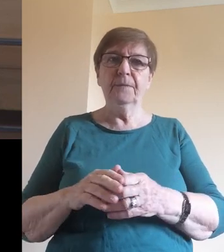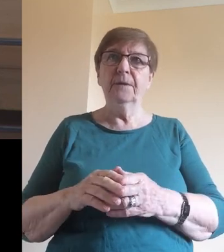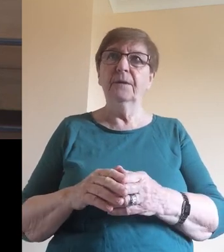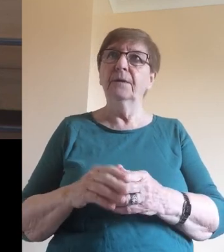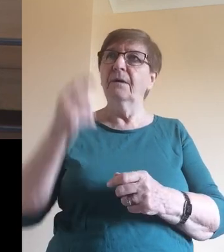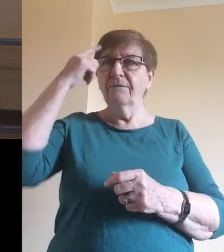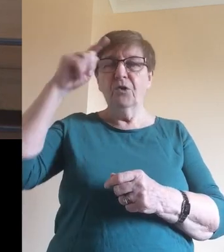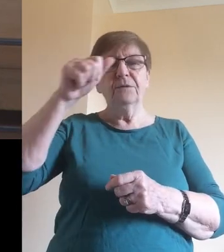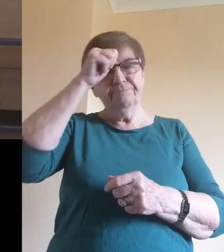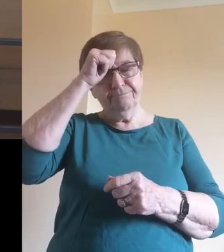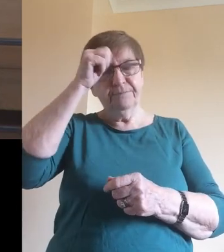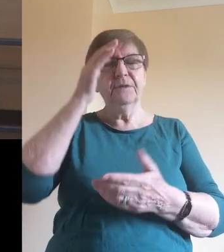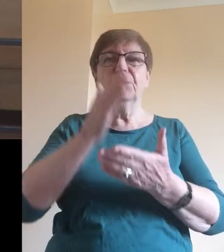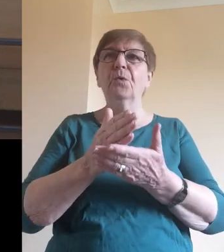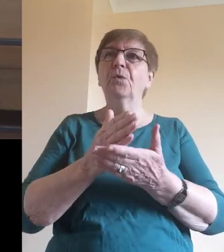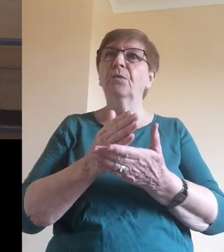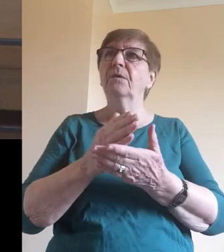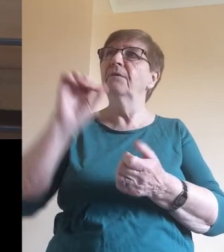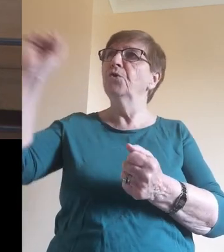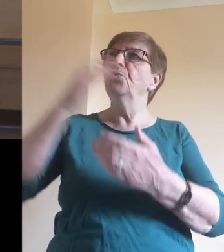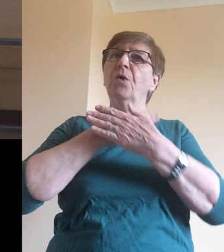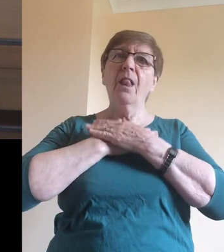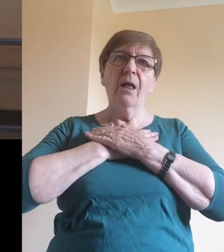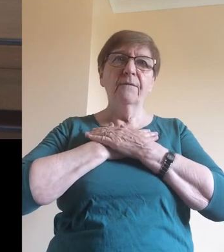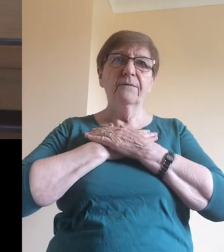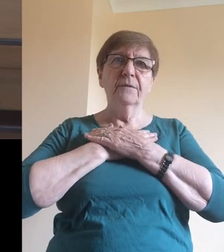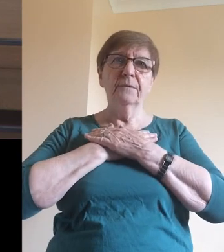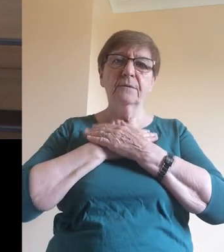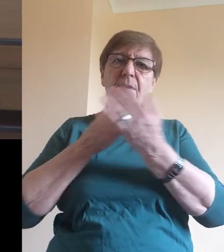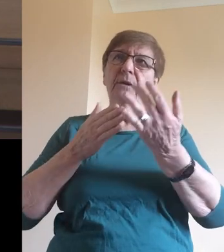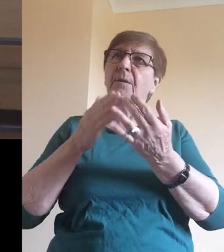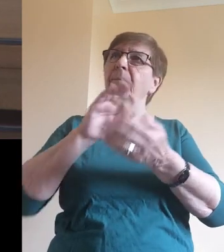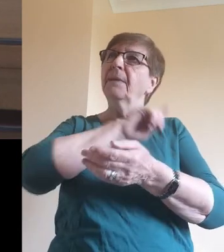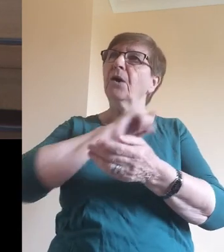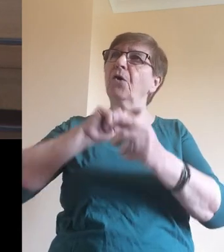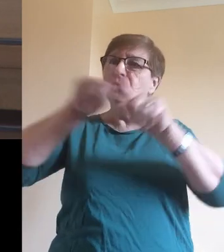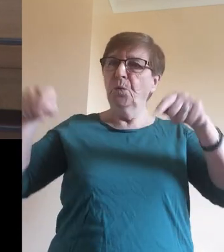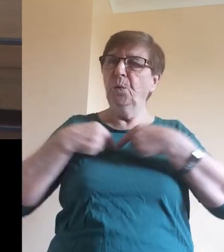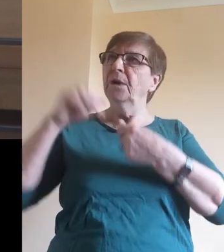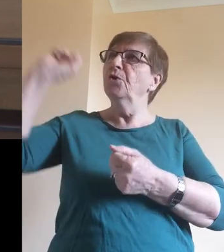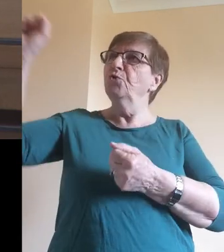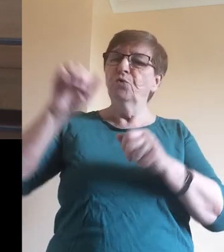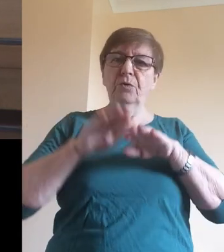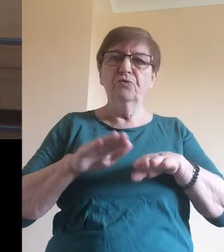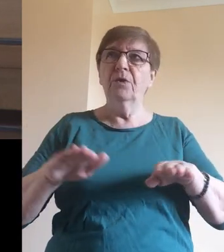for the assurance of love through being sons and daughters of the living God.